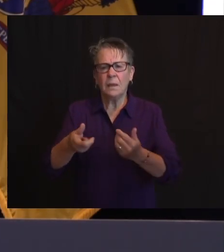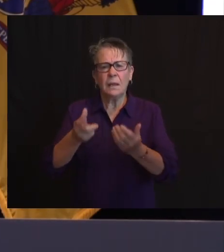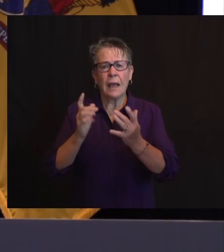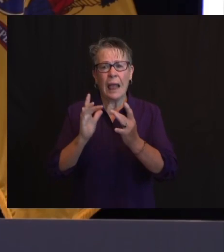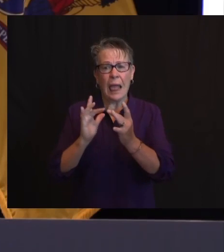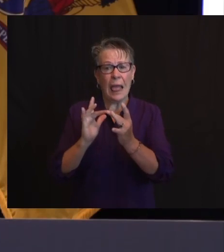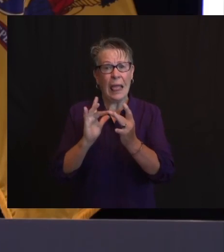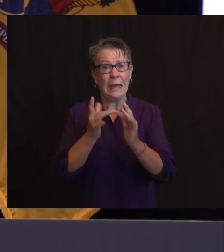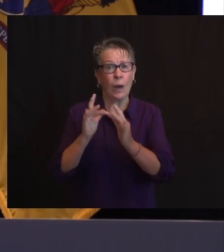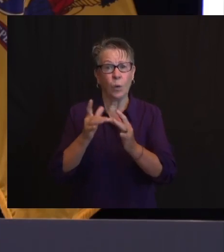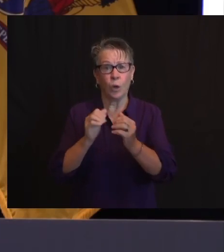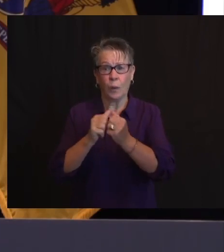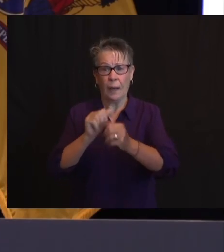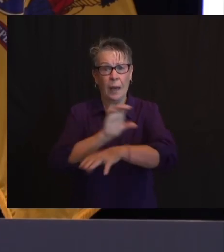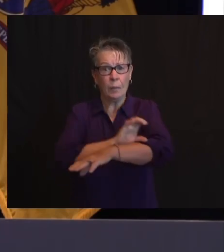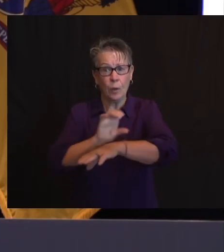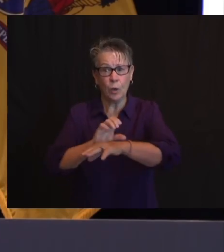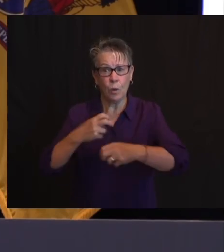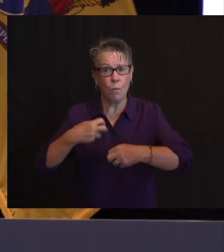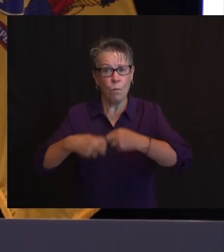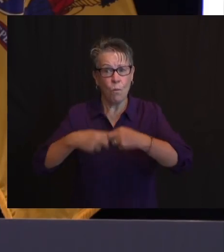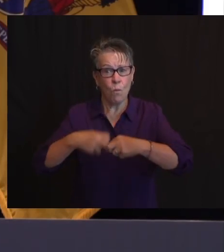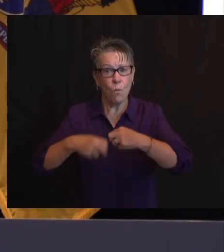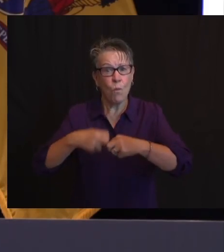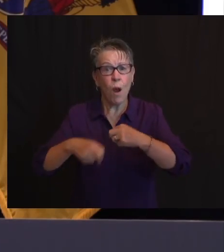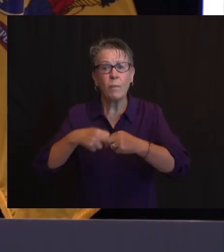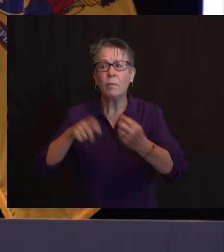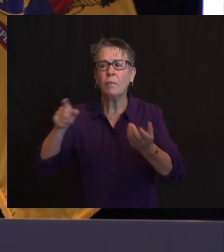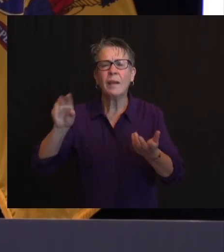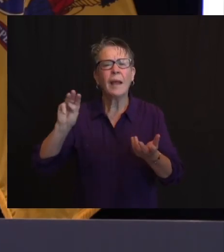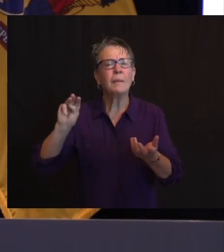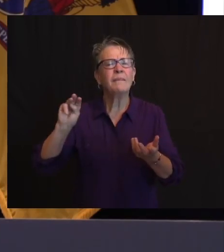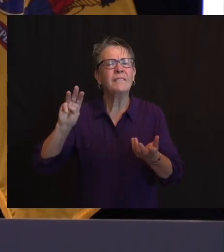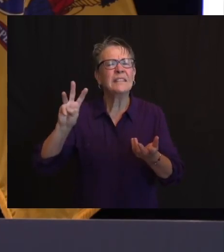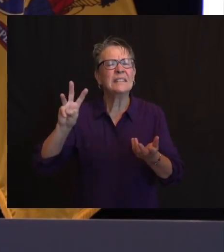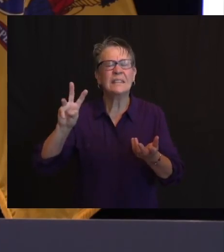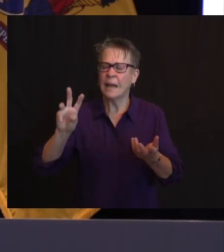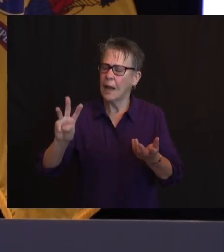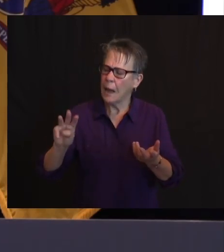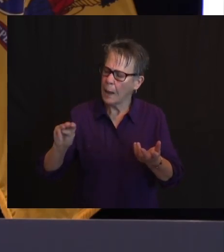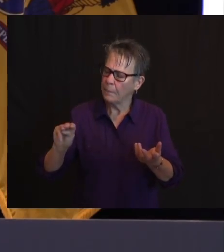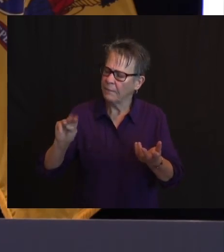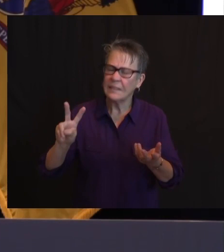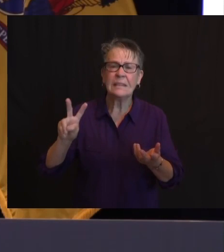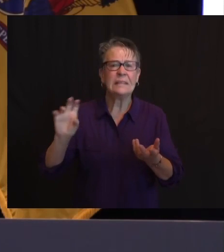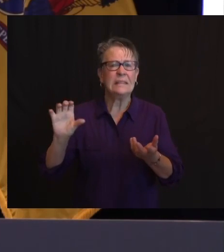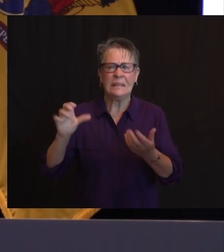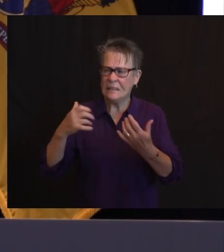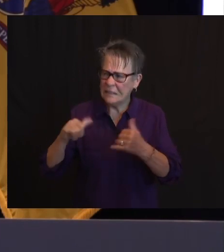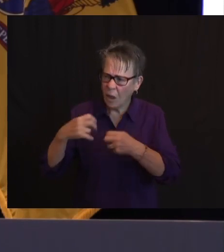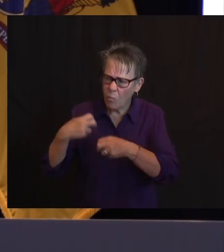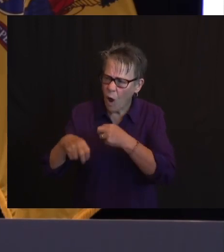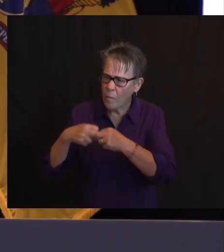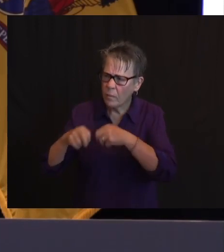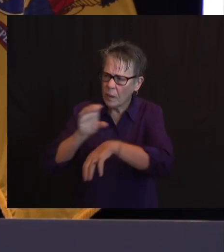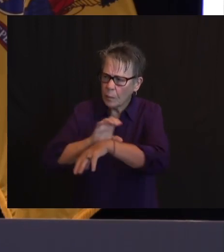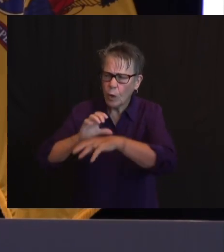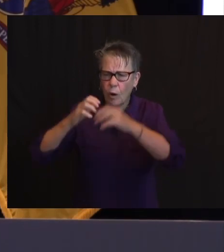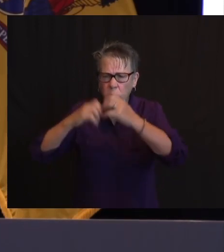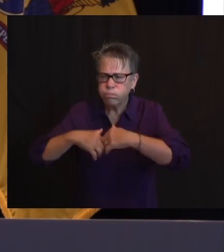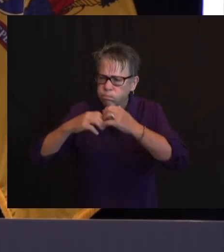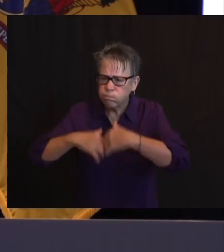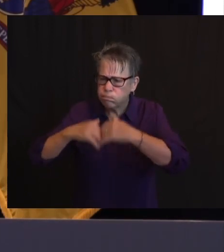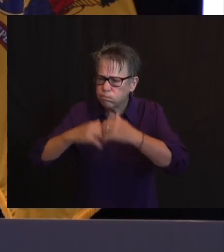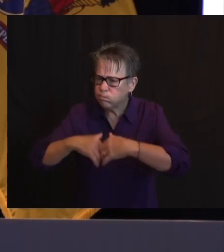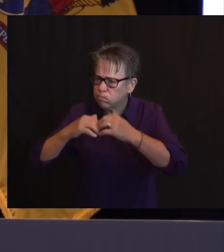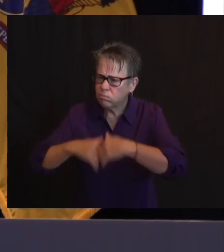transactions? And do you know what's being done to fix it and when? And is NJ Transit's proposed transit grid project in